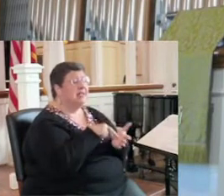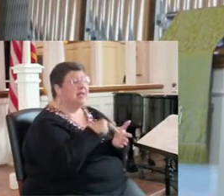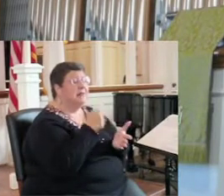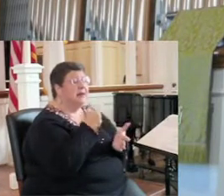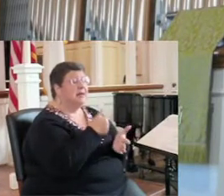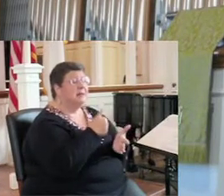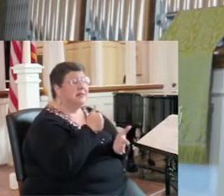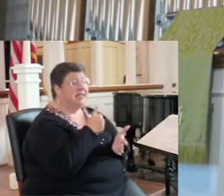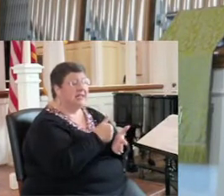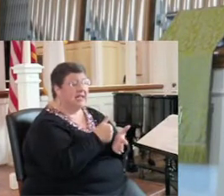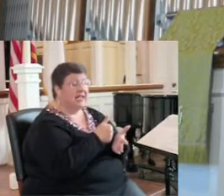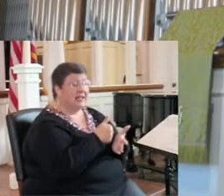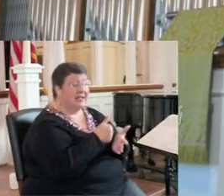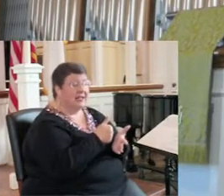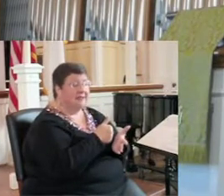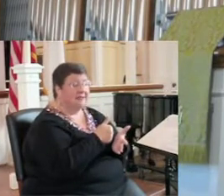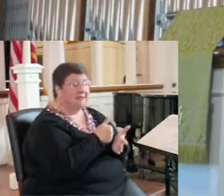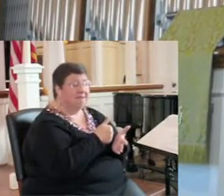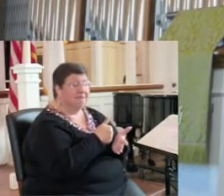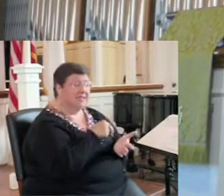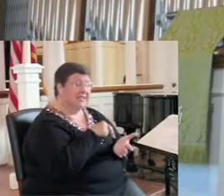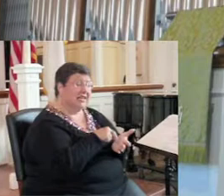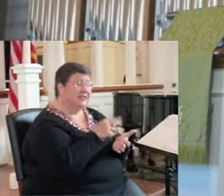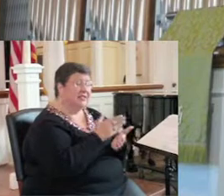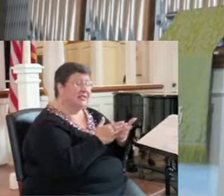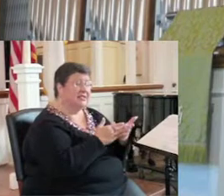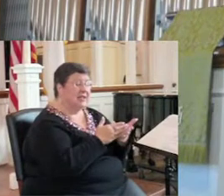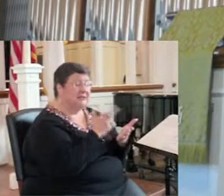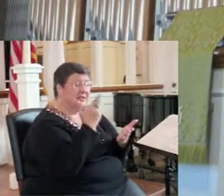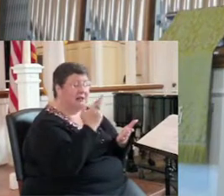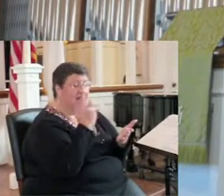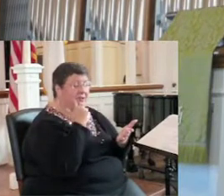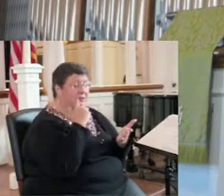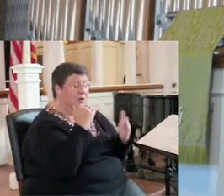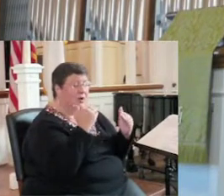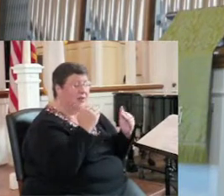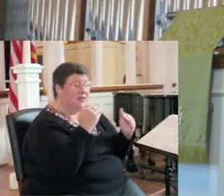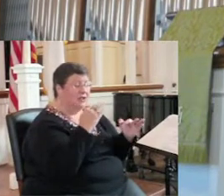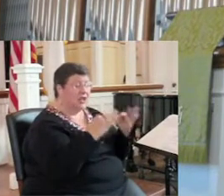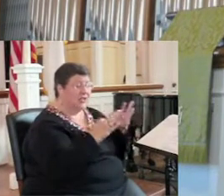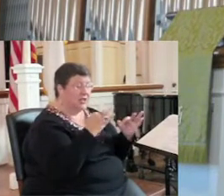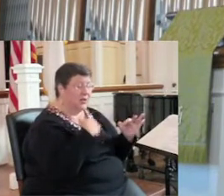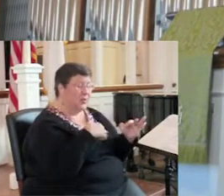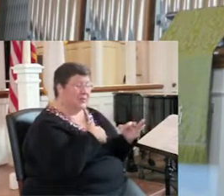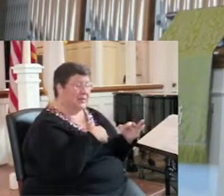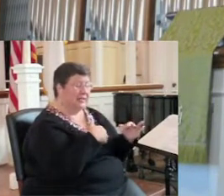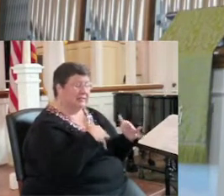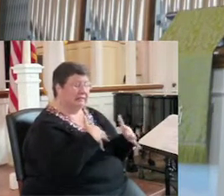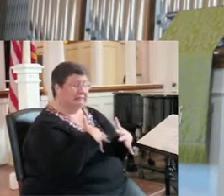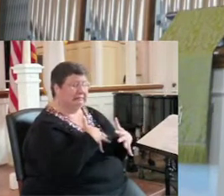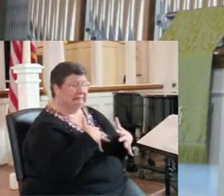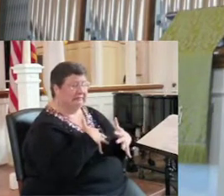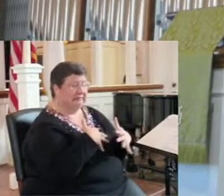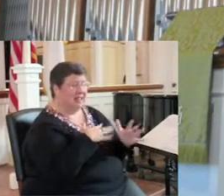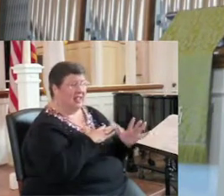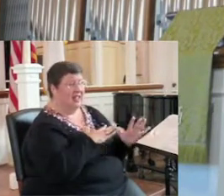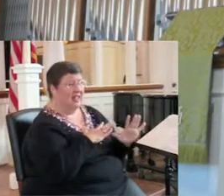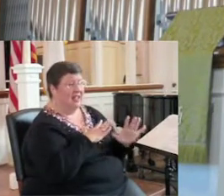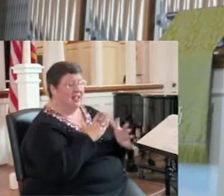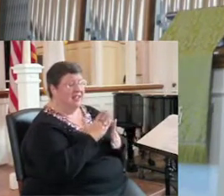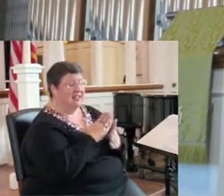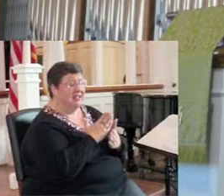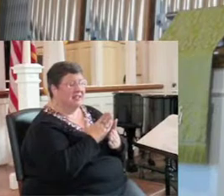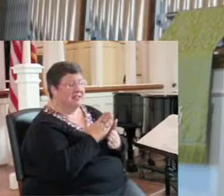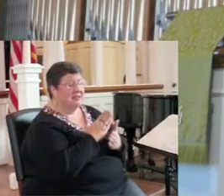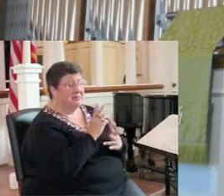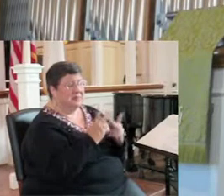themselves, standing up for some cause of justice, and we've been too timid, because we are afraid of what people might say about